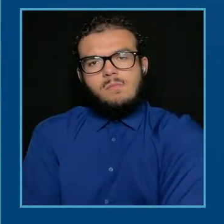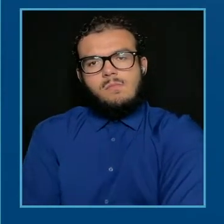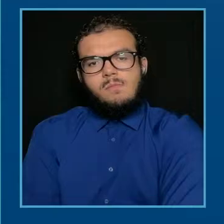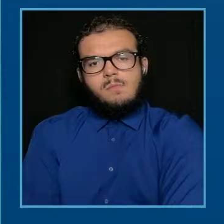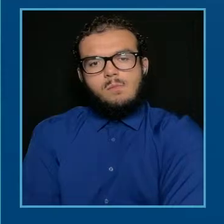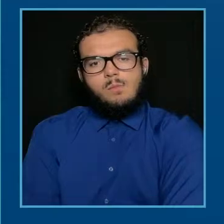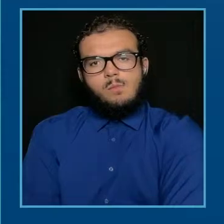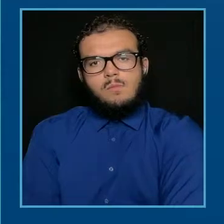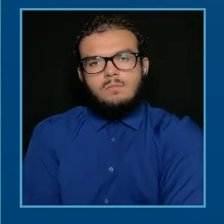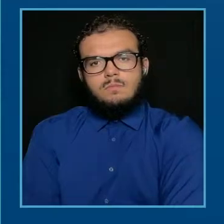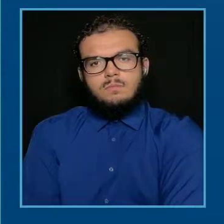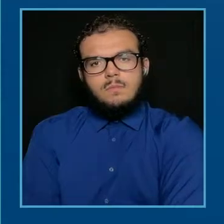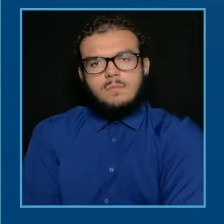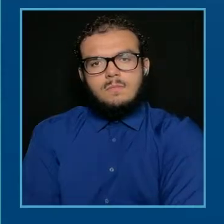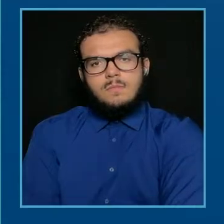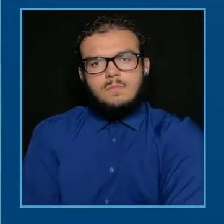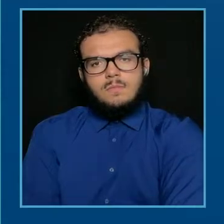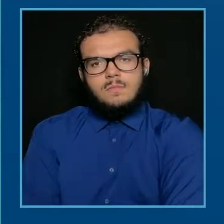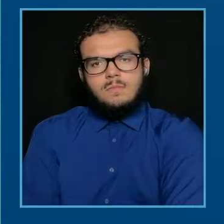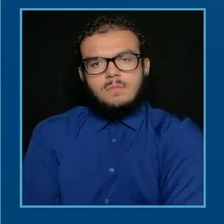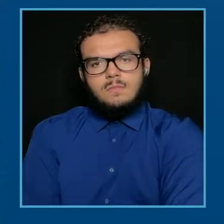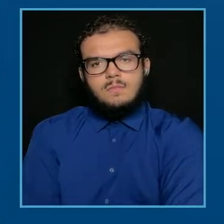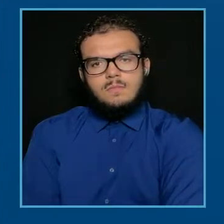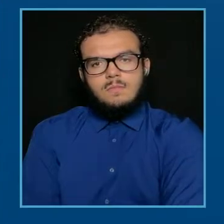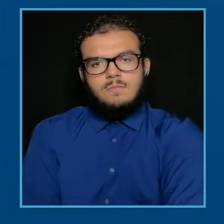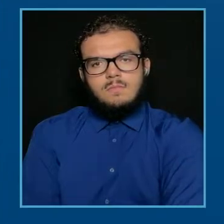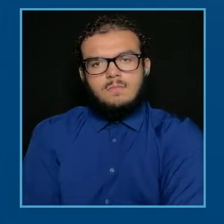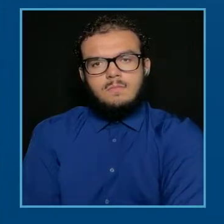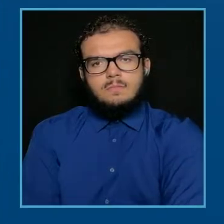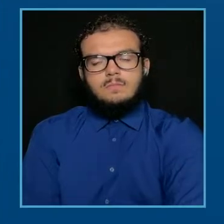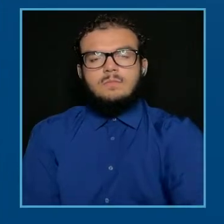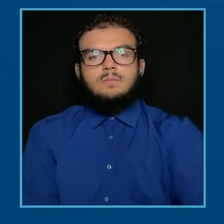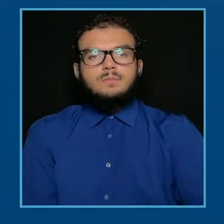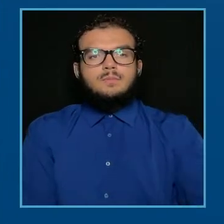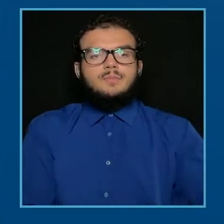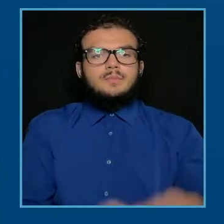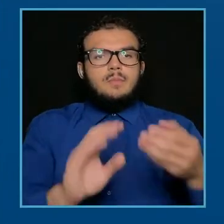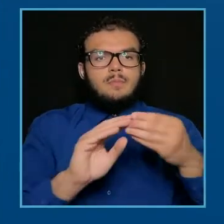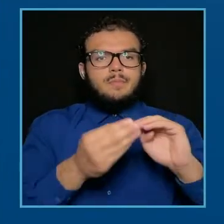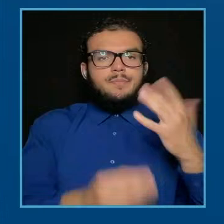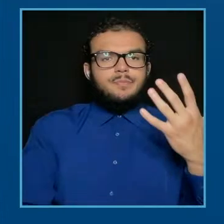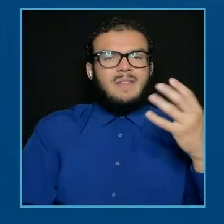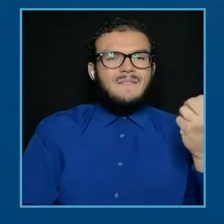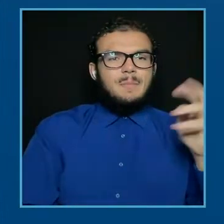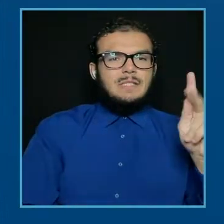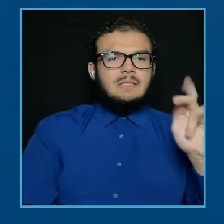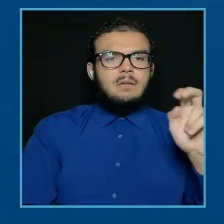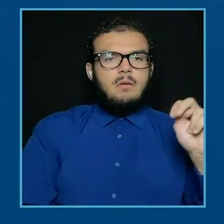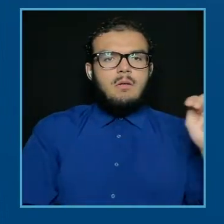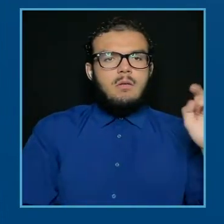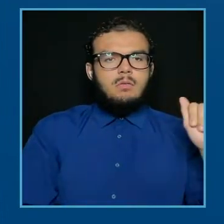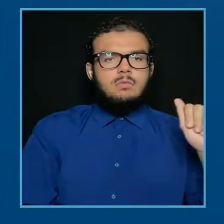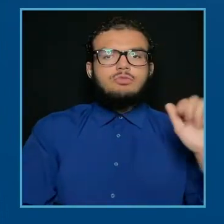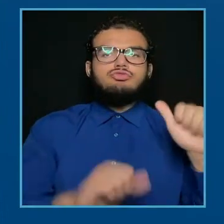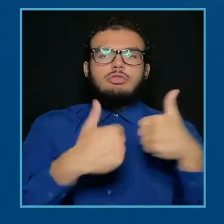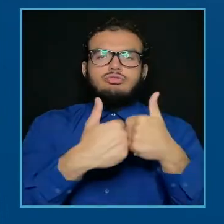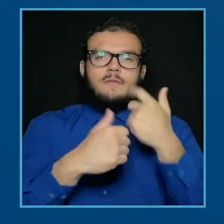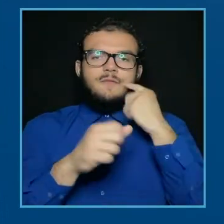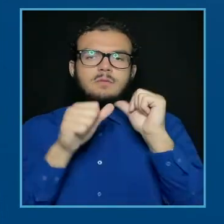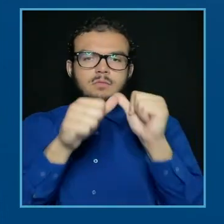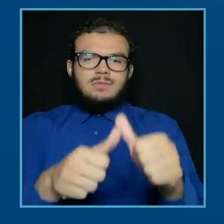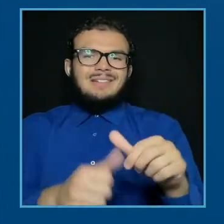So to continue on, for point number 5 of Mr. Kenyatta's challenge, the requested relief would